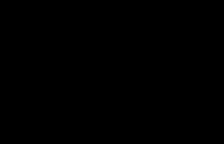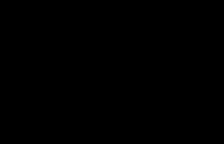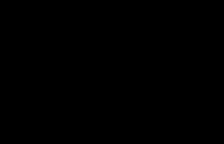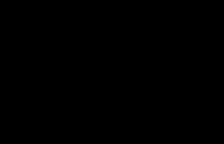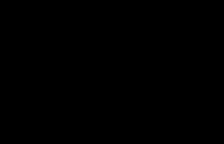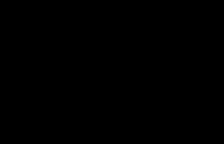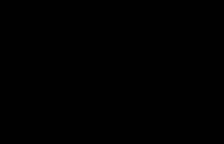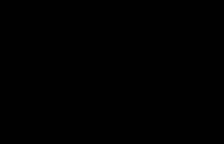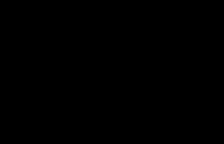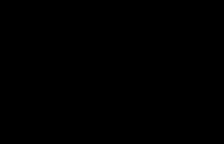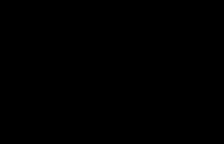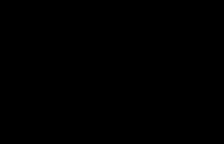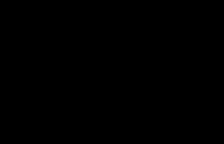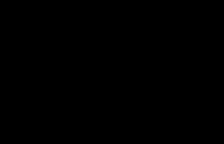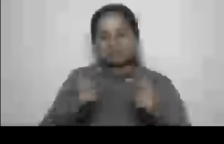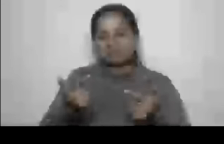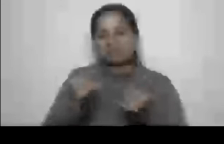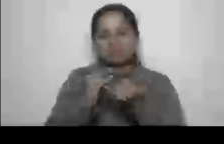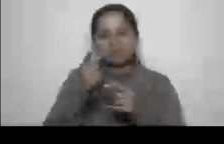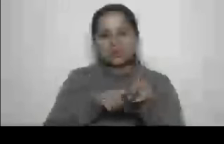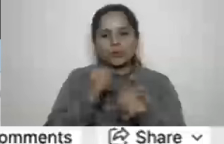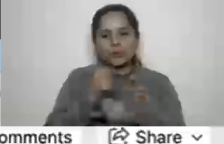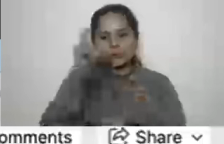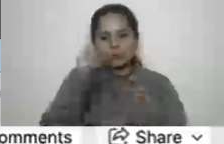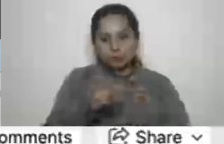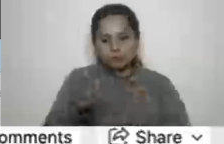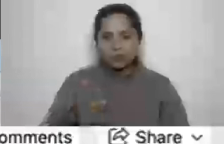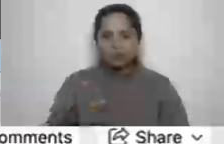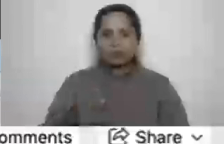back. So over to you, Syog. Yeah.